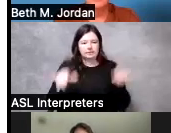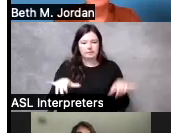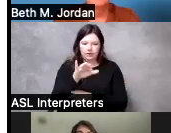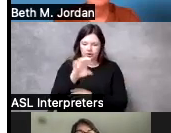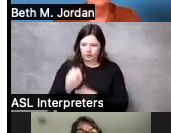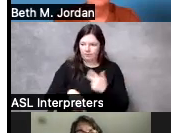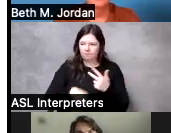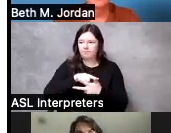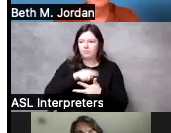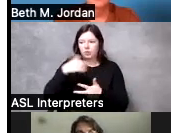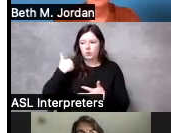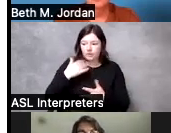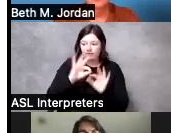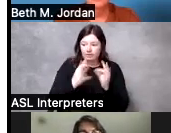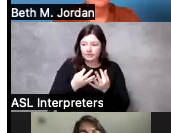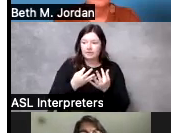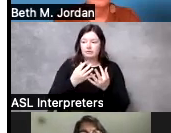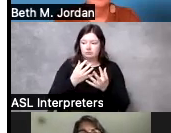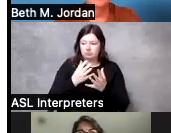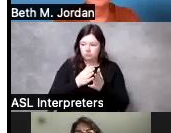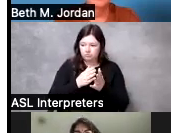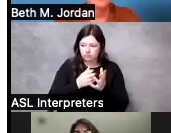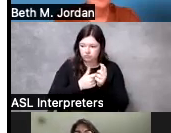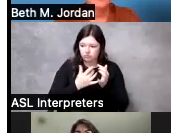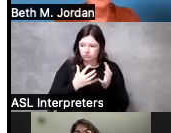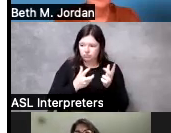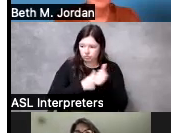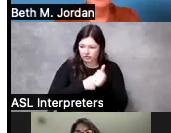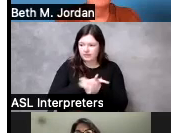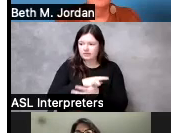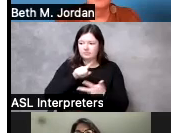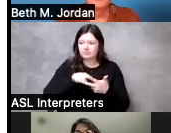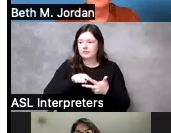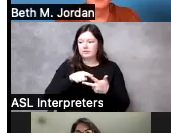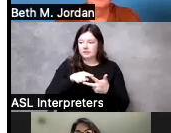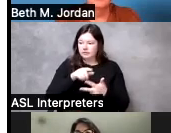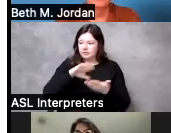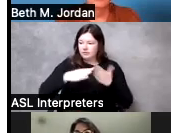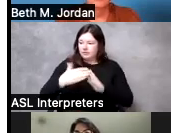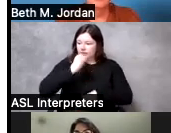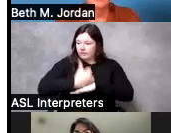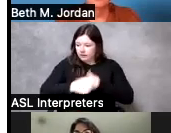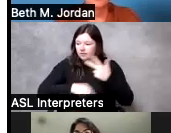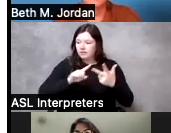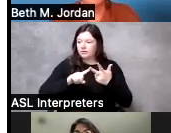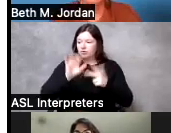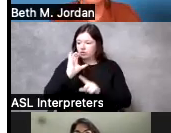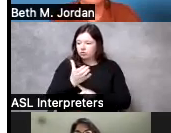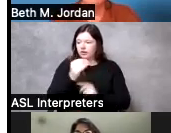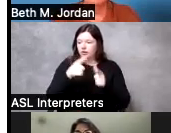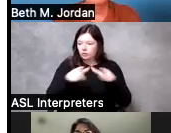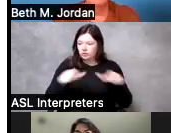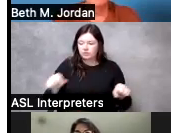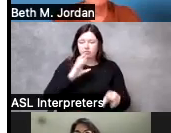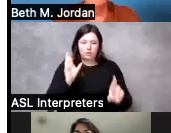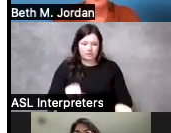based, and it's culturally and linguistically responsive. These core values have remained intact since the original conceptualization, in